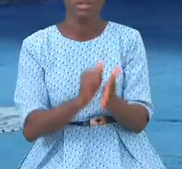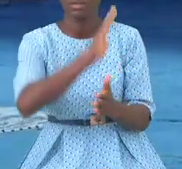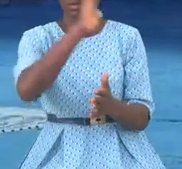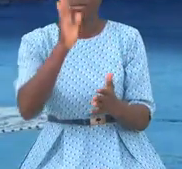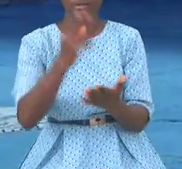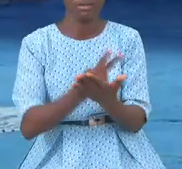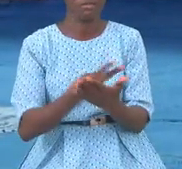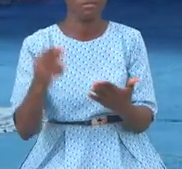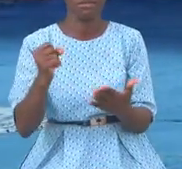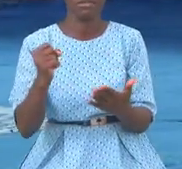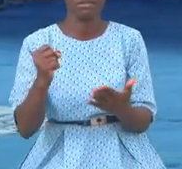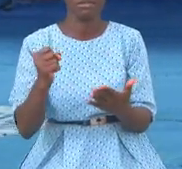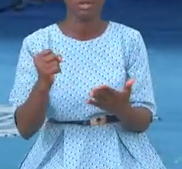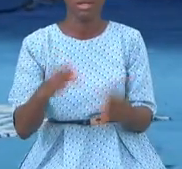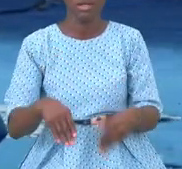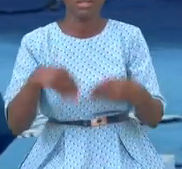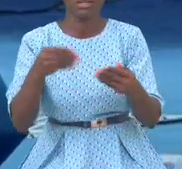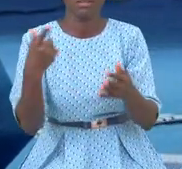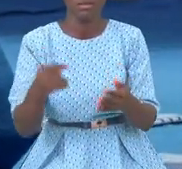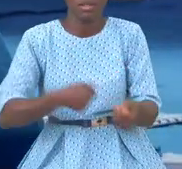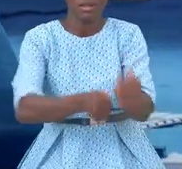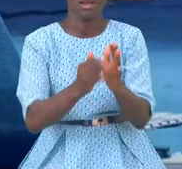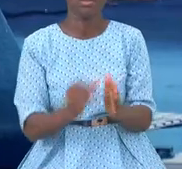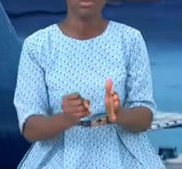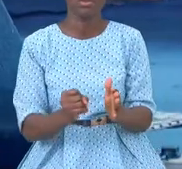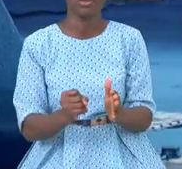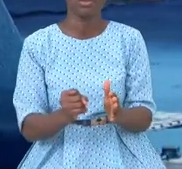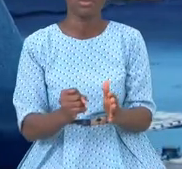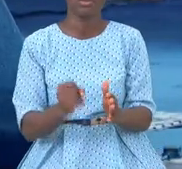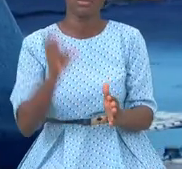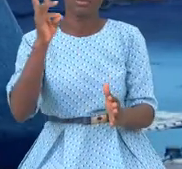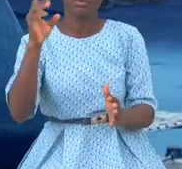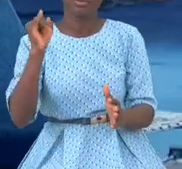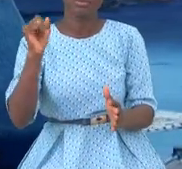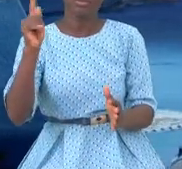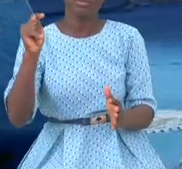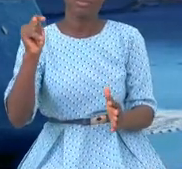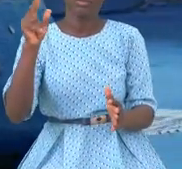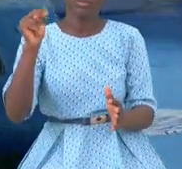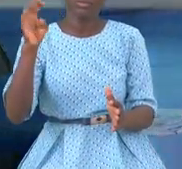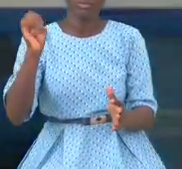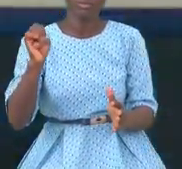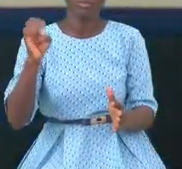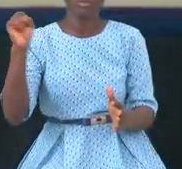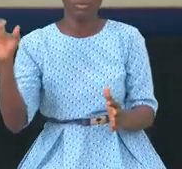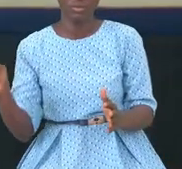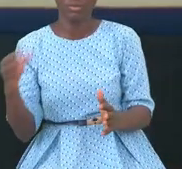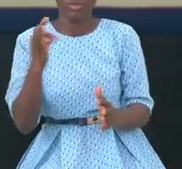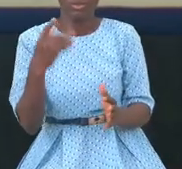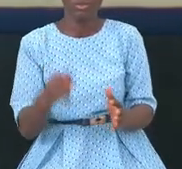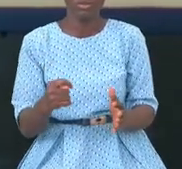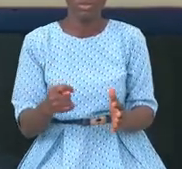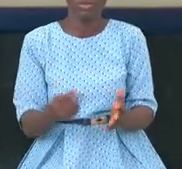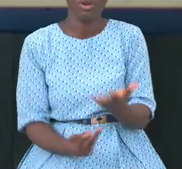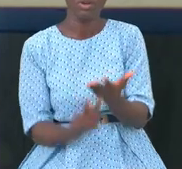witness of the resurrection of the Lord Jesus, and great grace, the